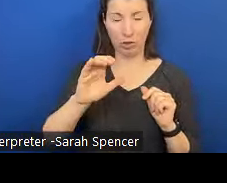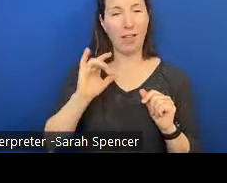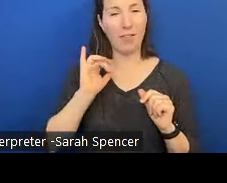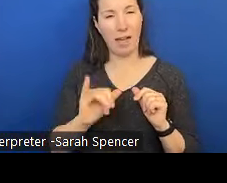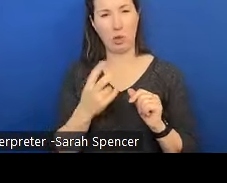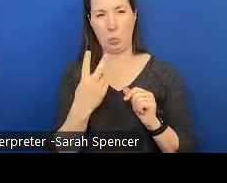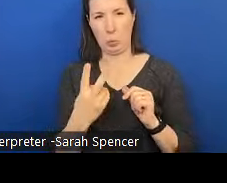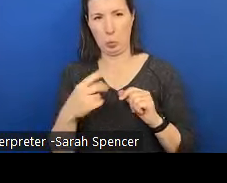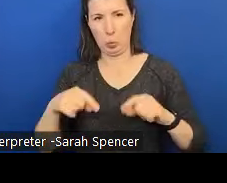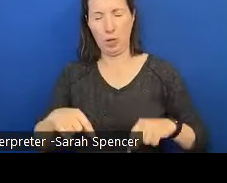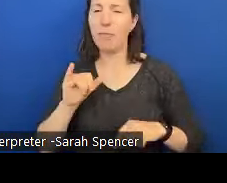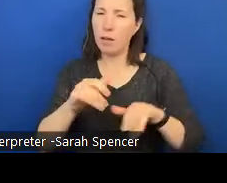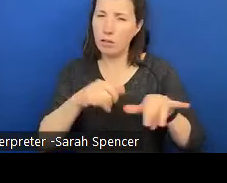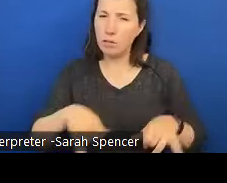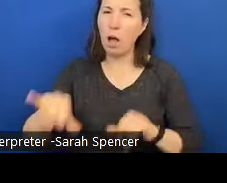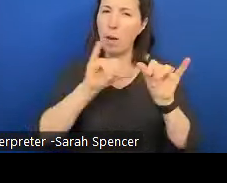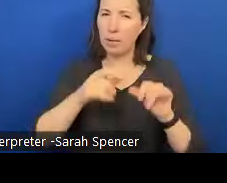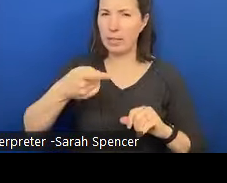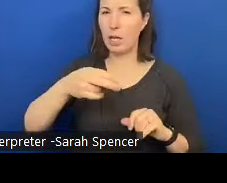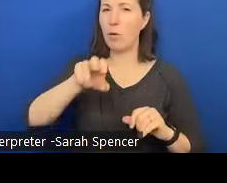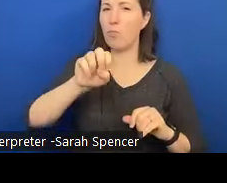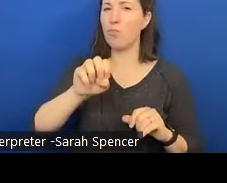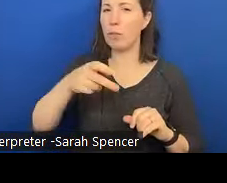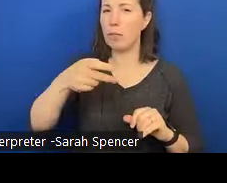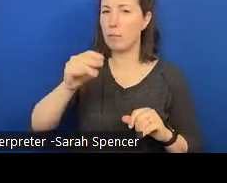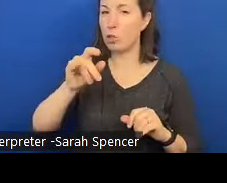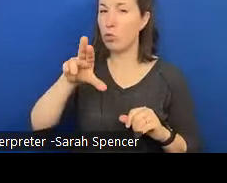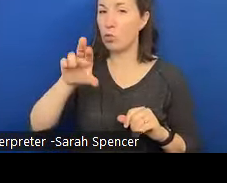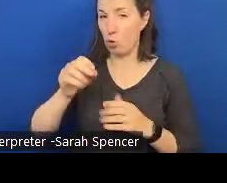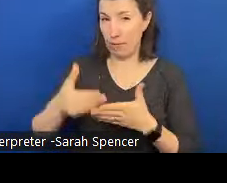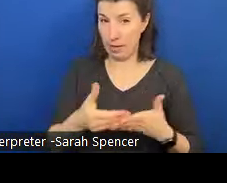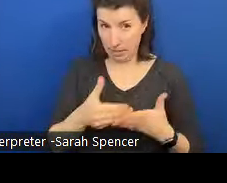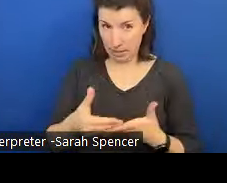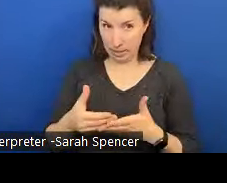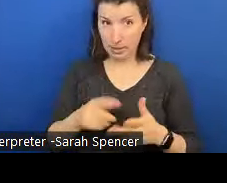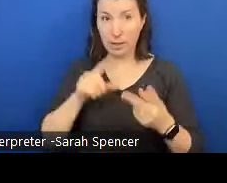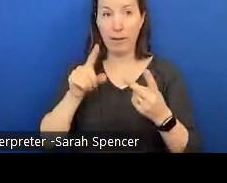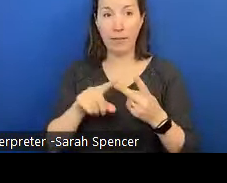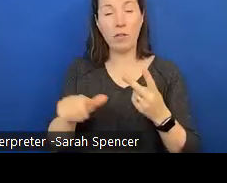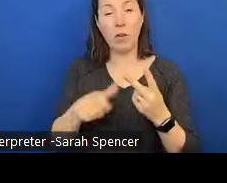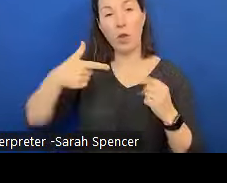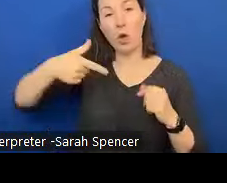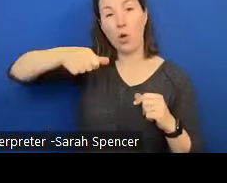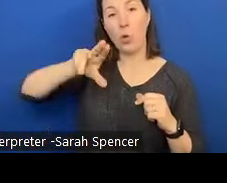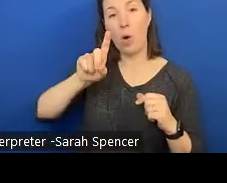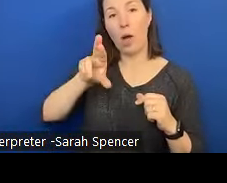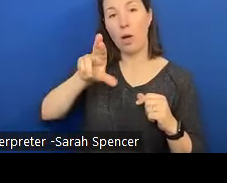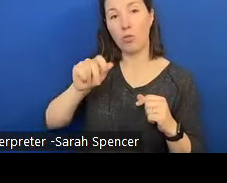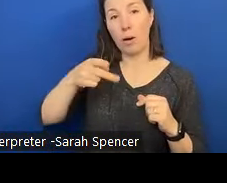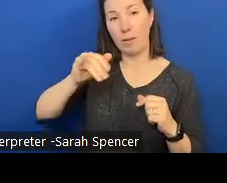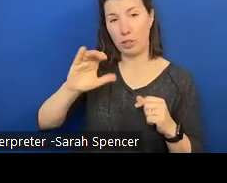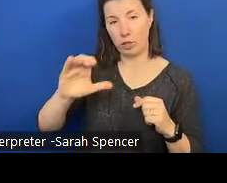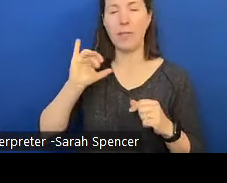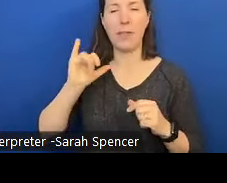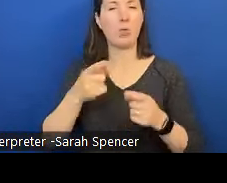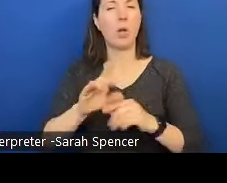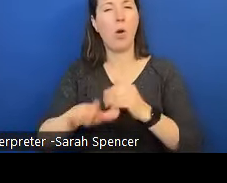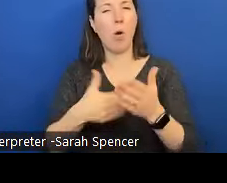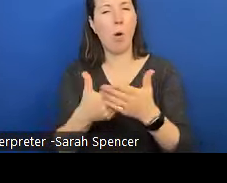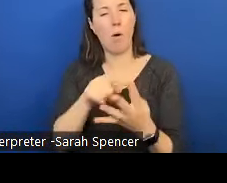in premature babies. We'll mention that briefly. And then we use this term quadriplegia or quadriparetic when all four limbs